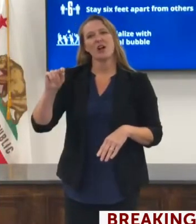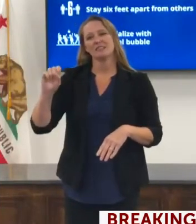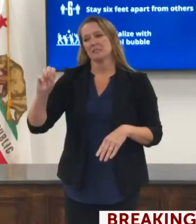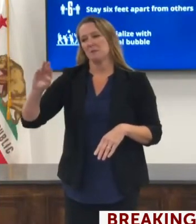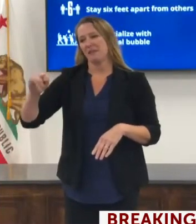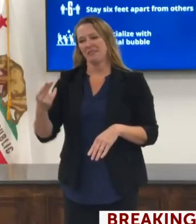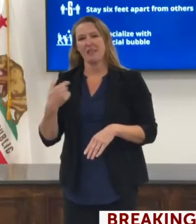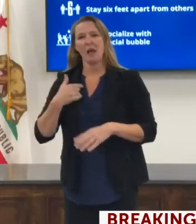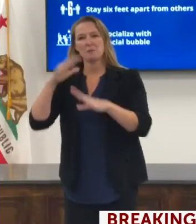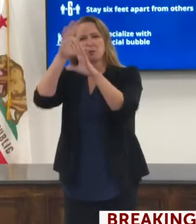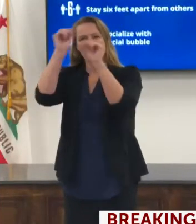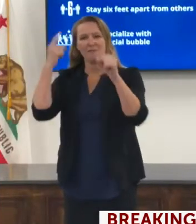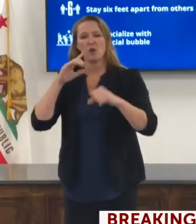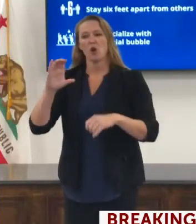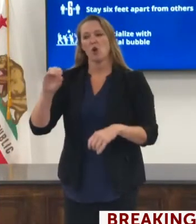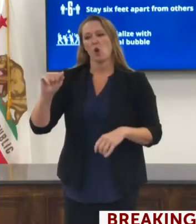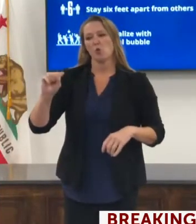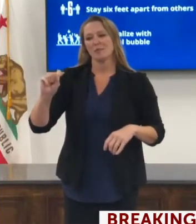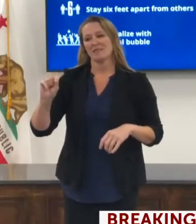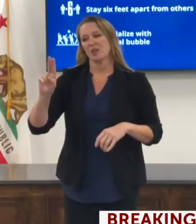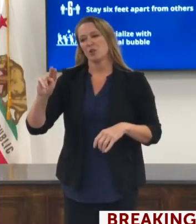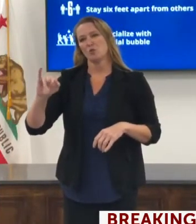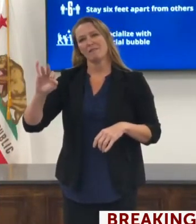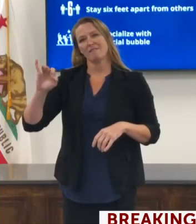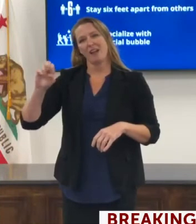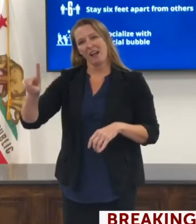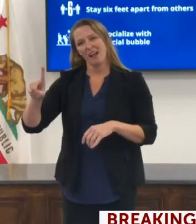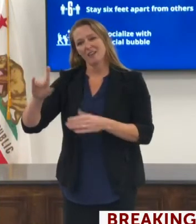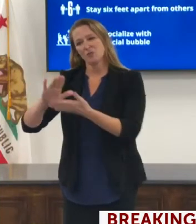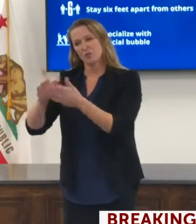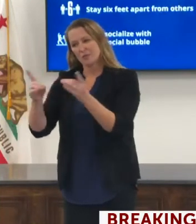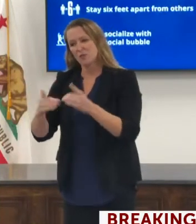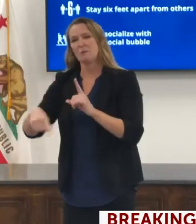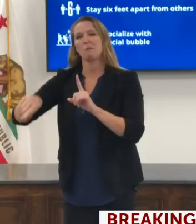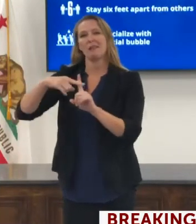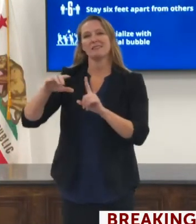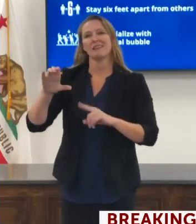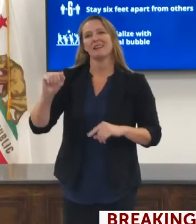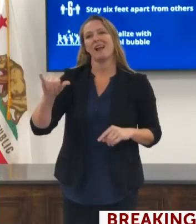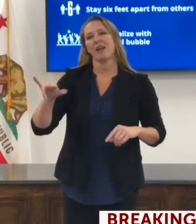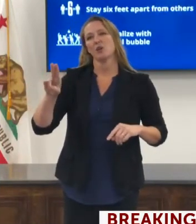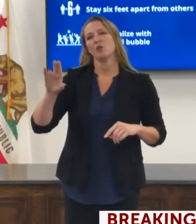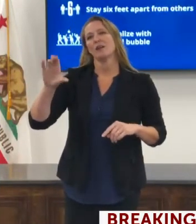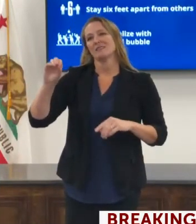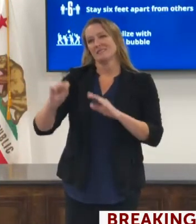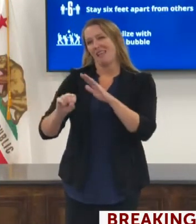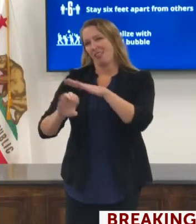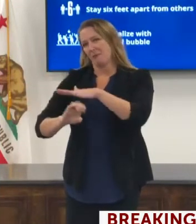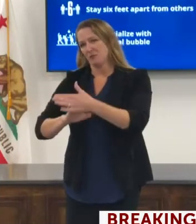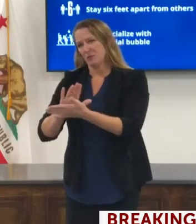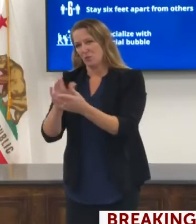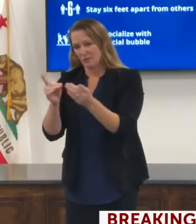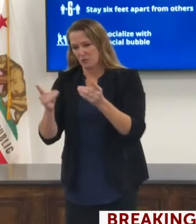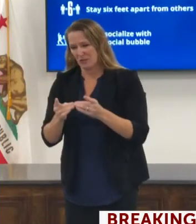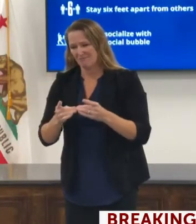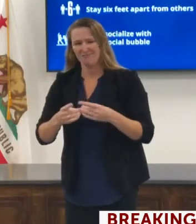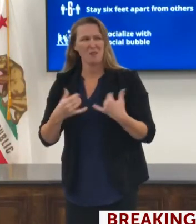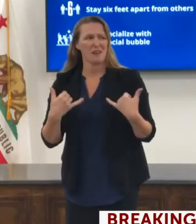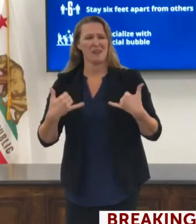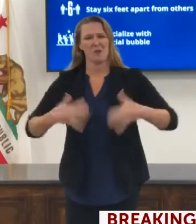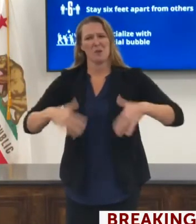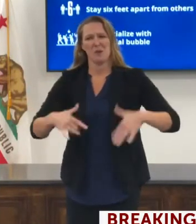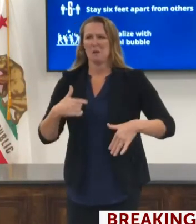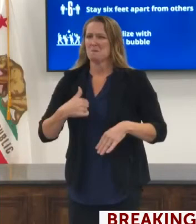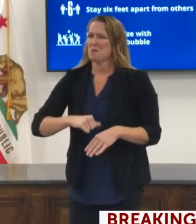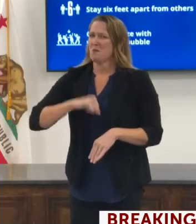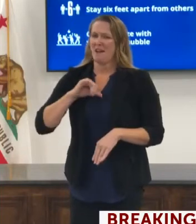superintendent for Coast Unified School District and Cayucos Elementary School District. Right now, I'm really proud of what our district has